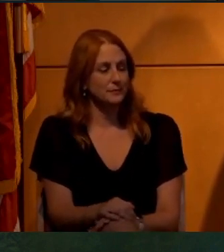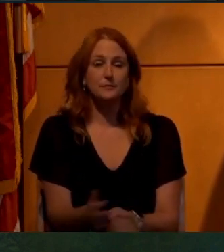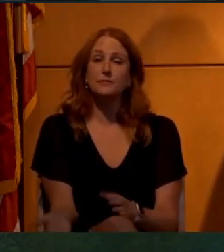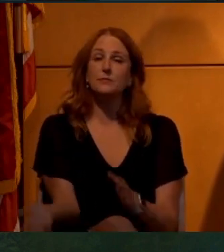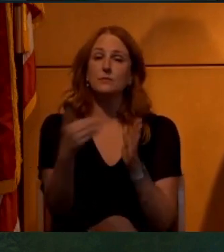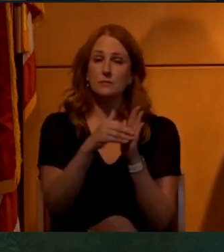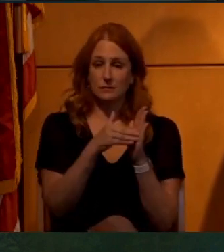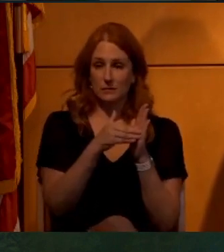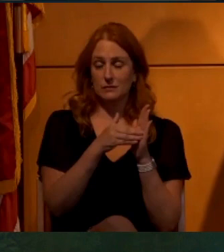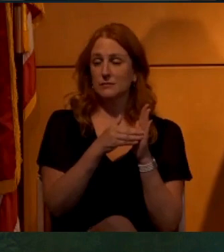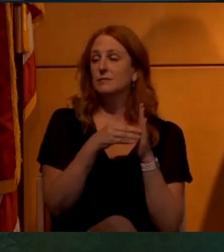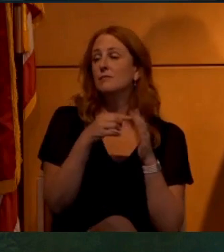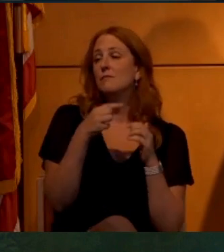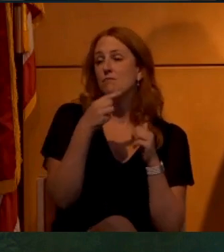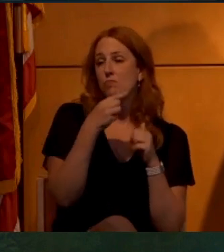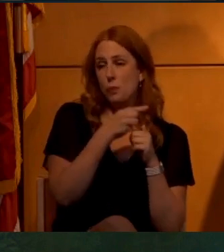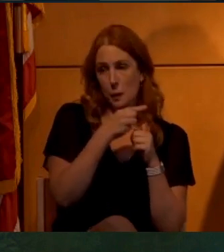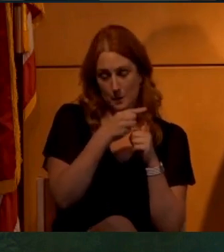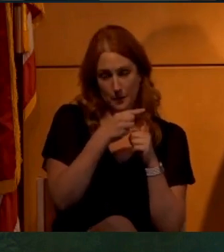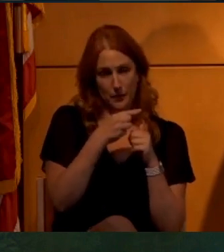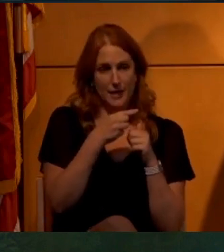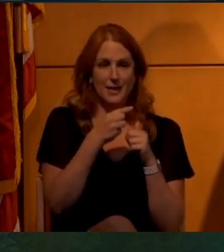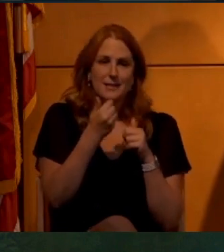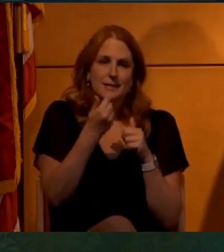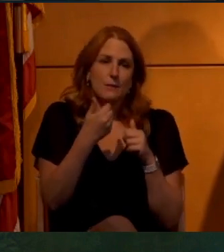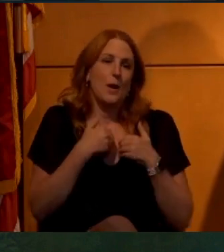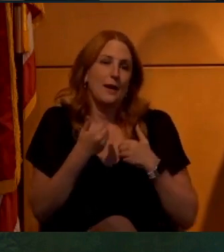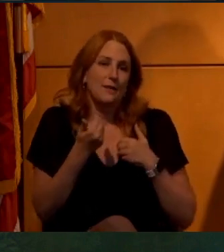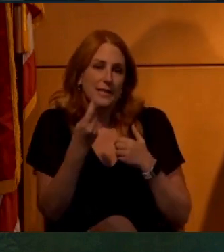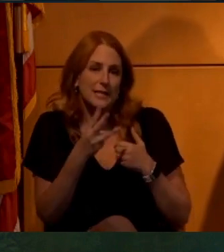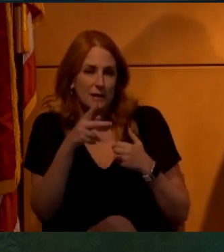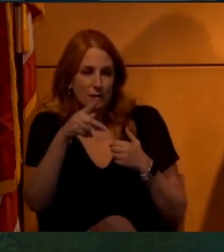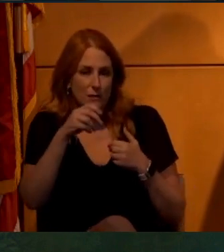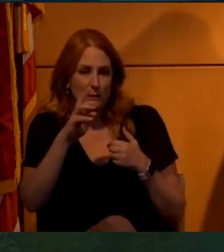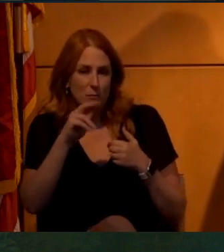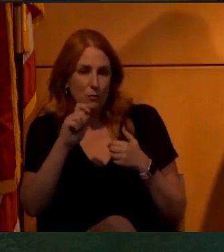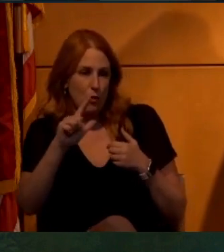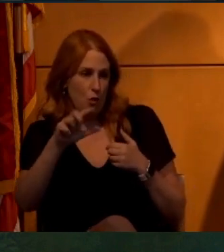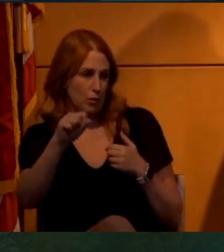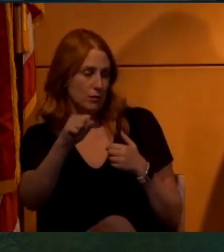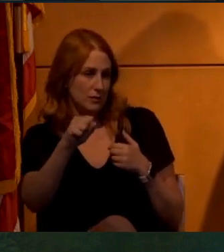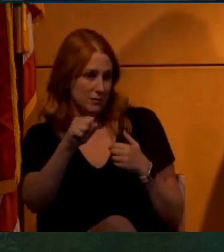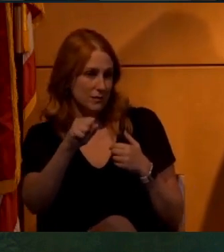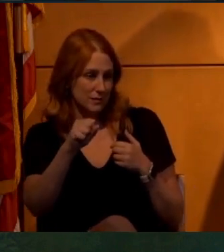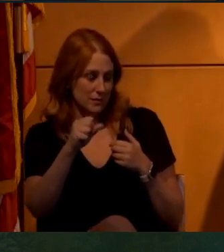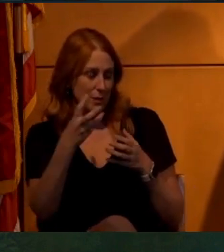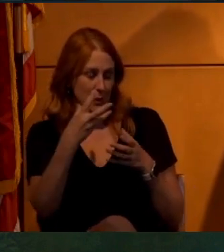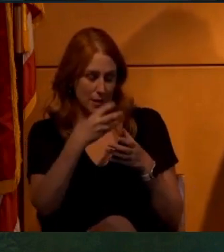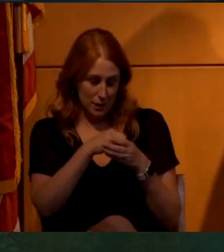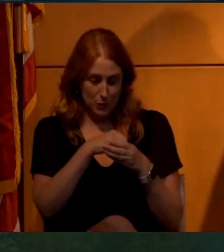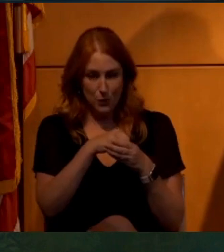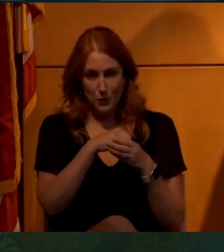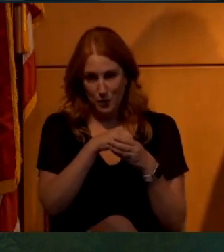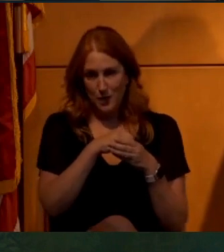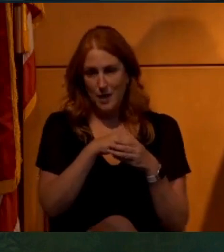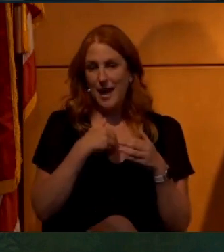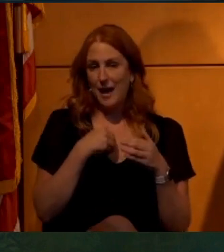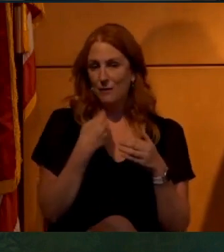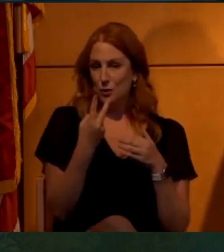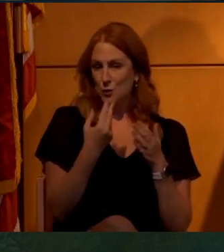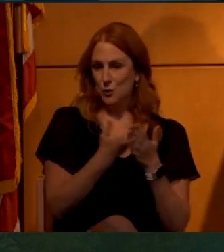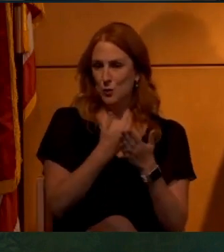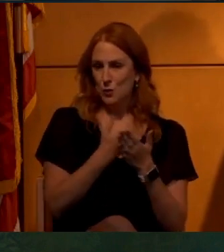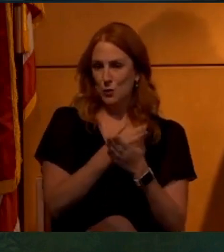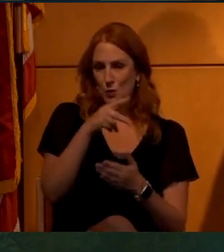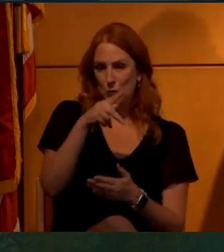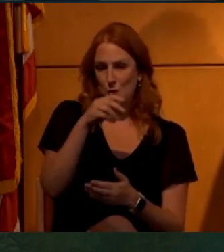Again, this is one of a number of portals that we include in the Solar System Treks family. We have two new portals that